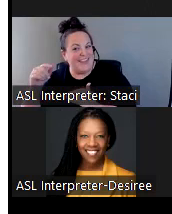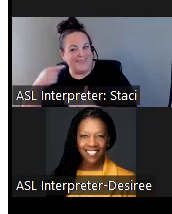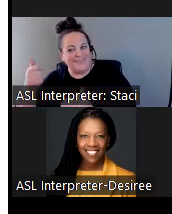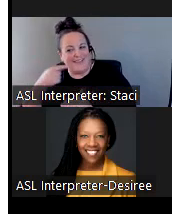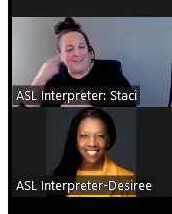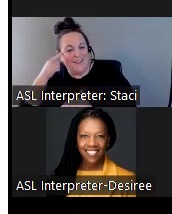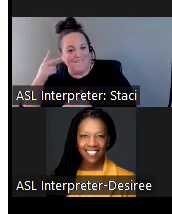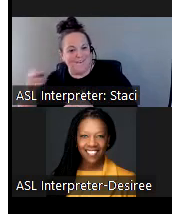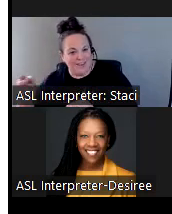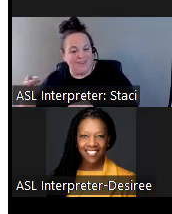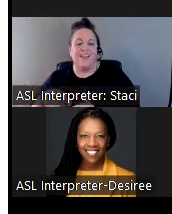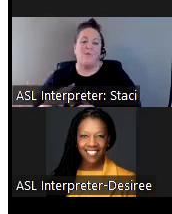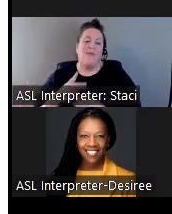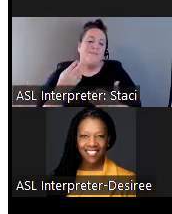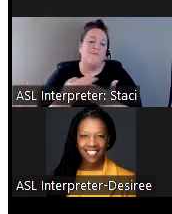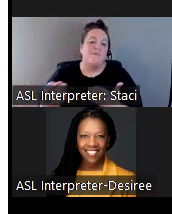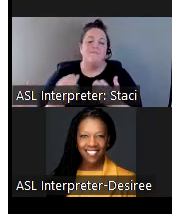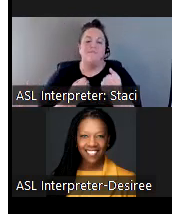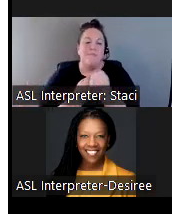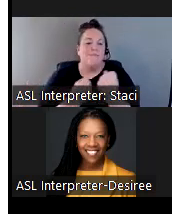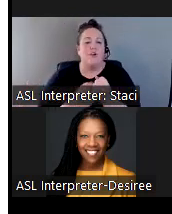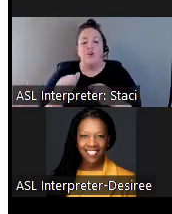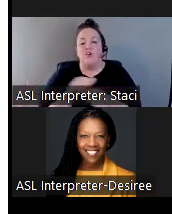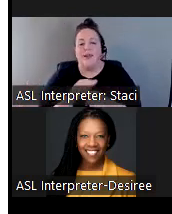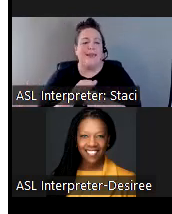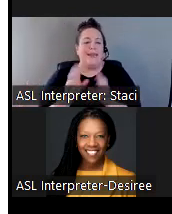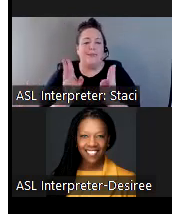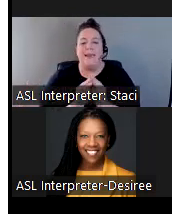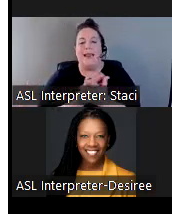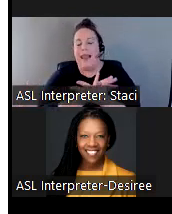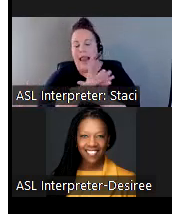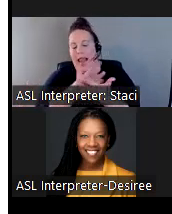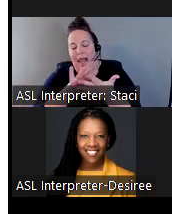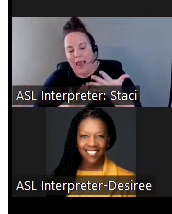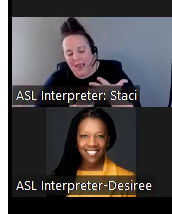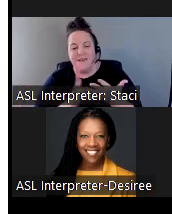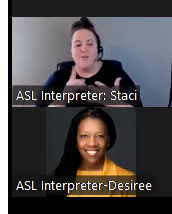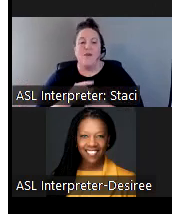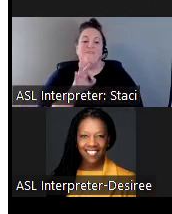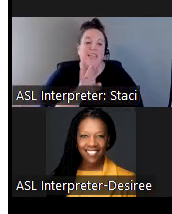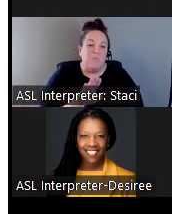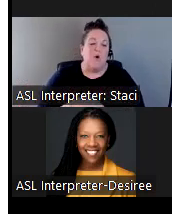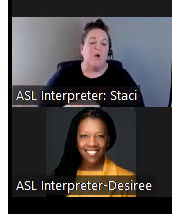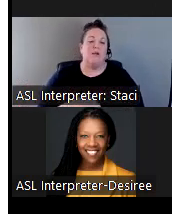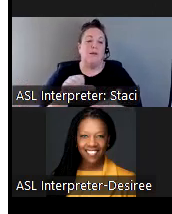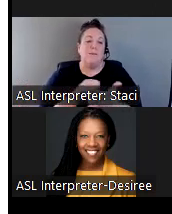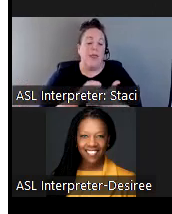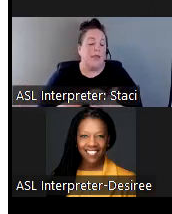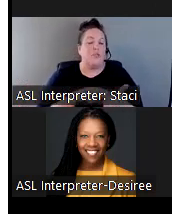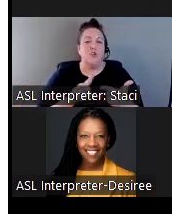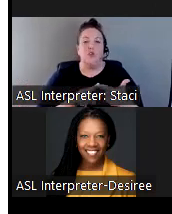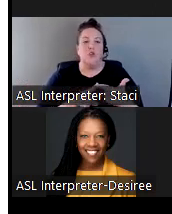have resources, advocacy, webinars, trainings, all kinds of things, you know, from Facebook sites